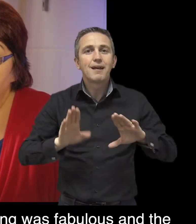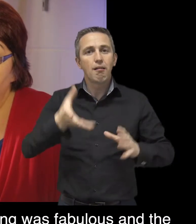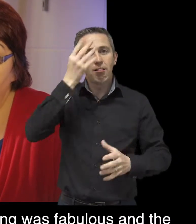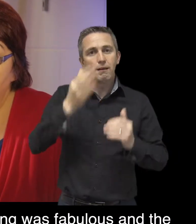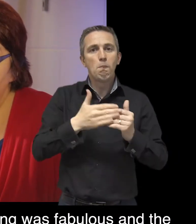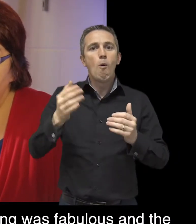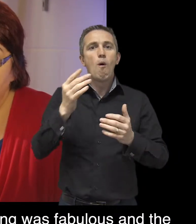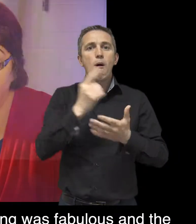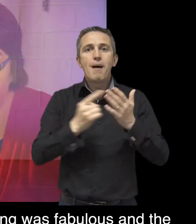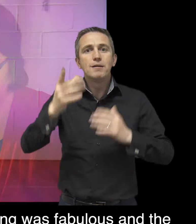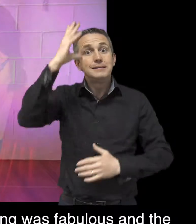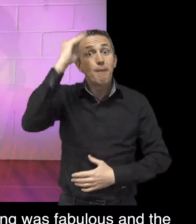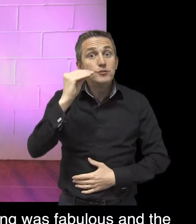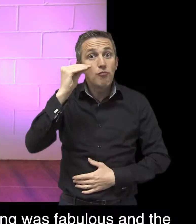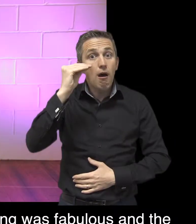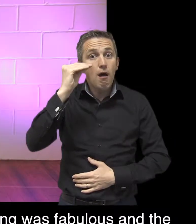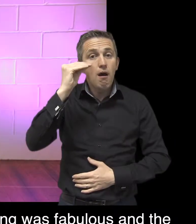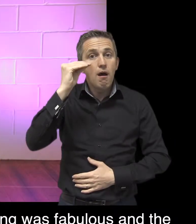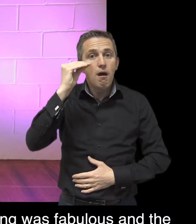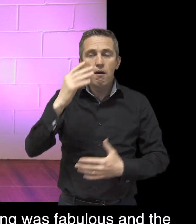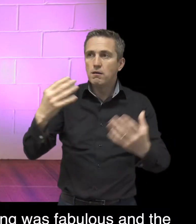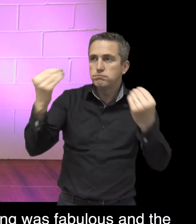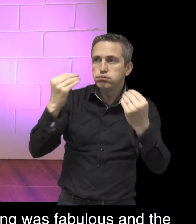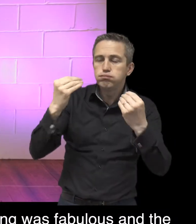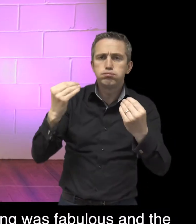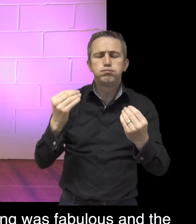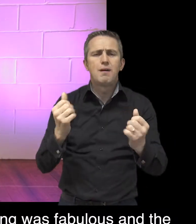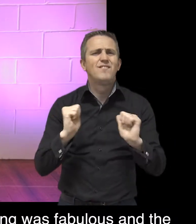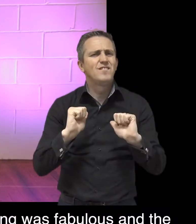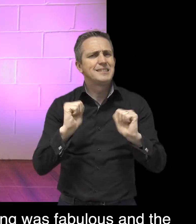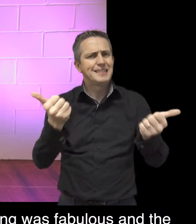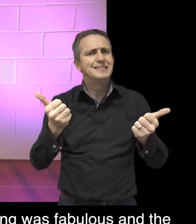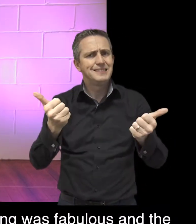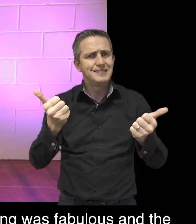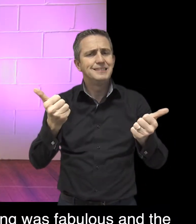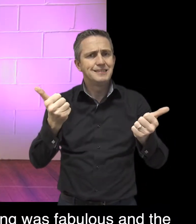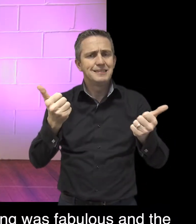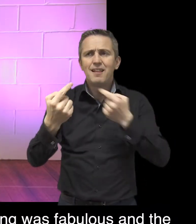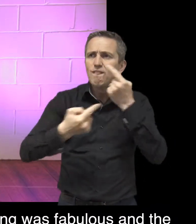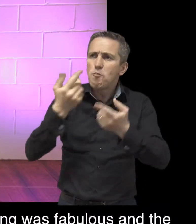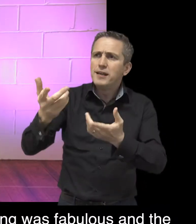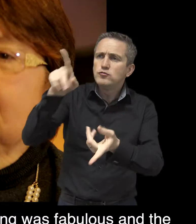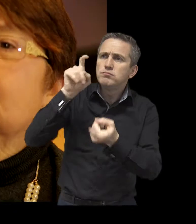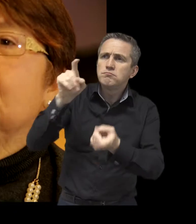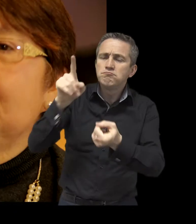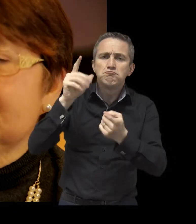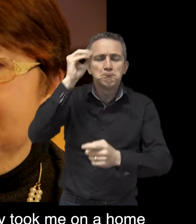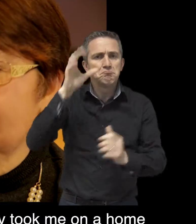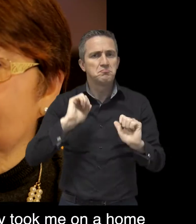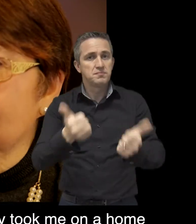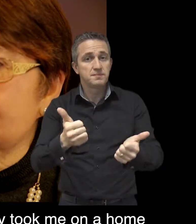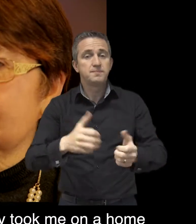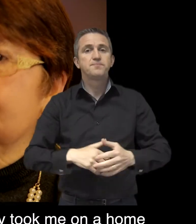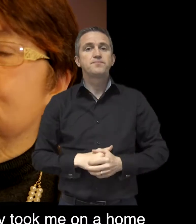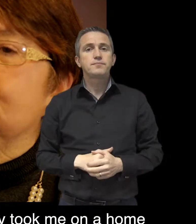dementia, and the information there, the training was fabulous, and the information was absolutely incredible. When I was